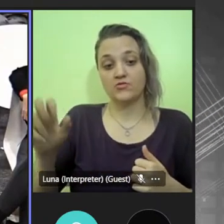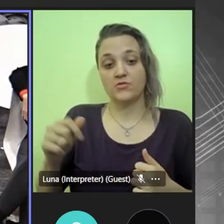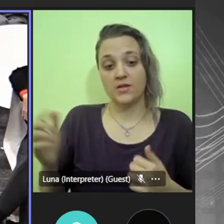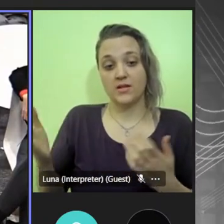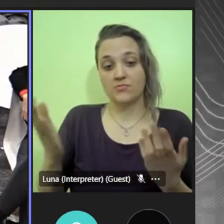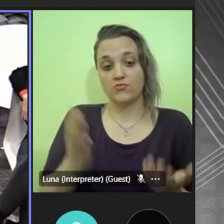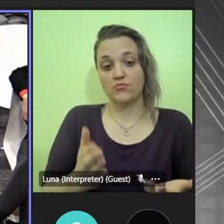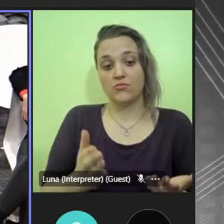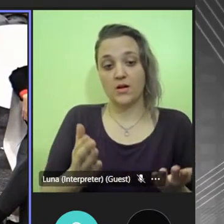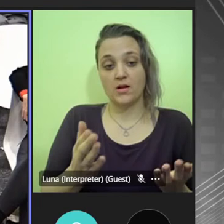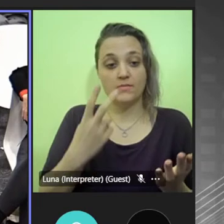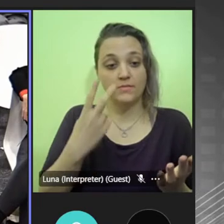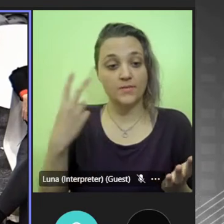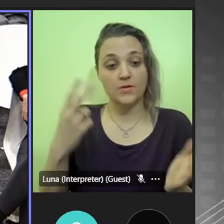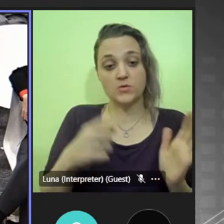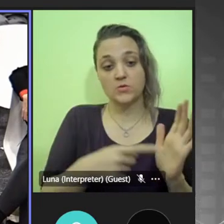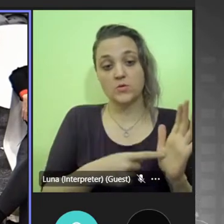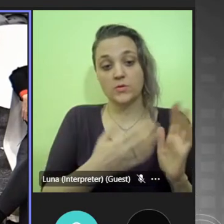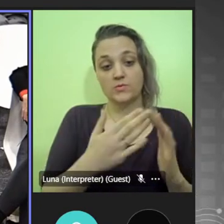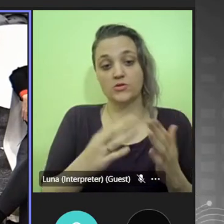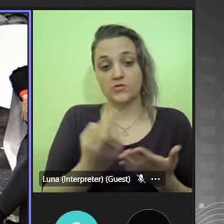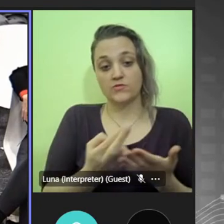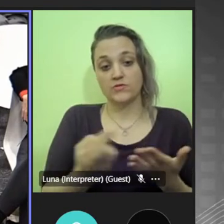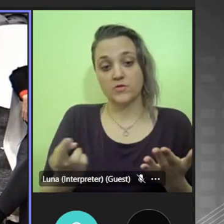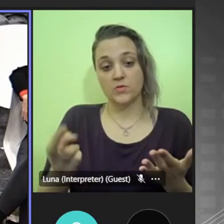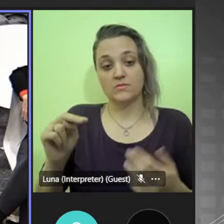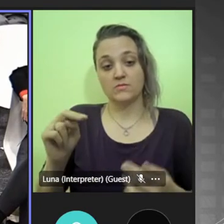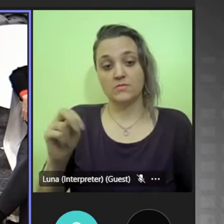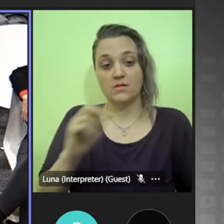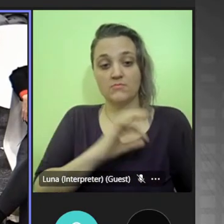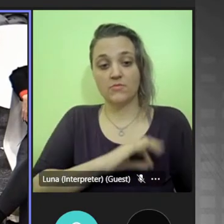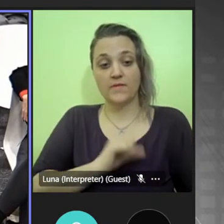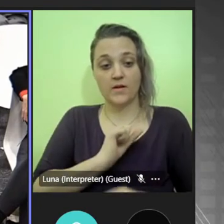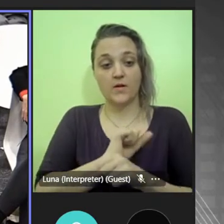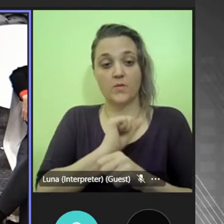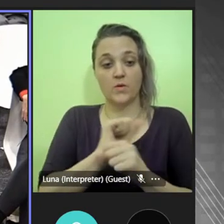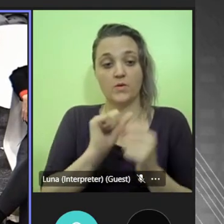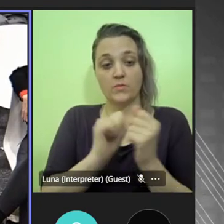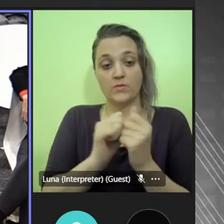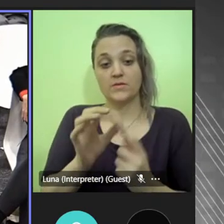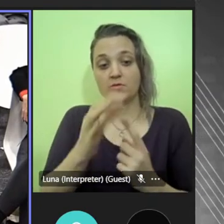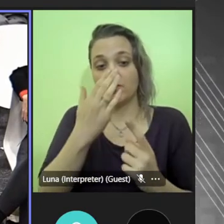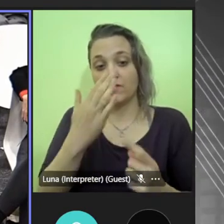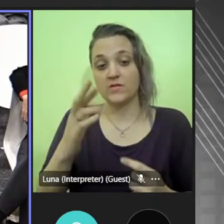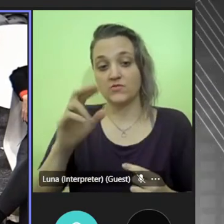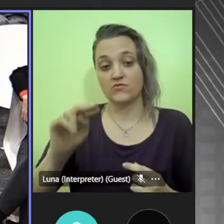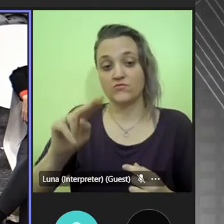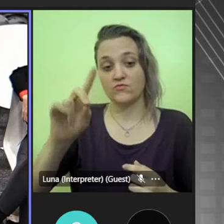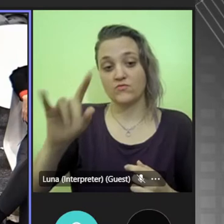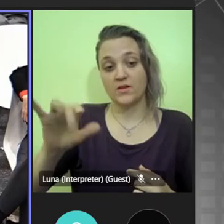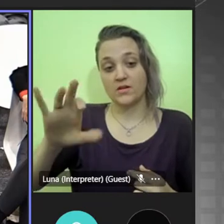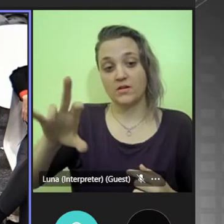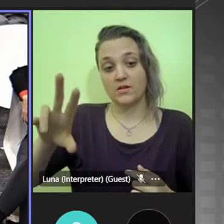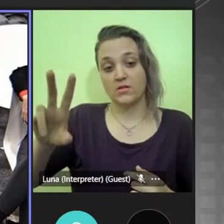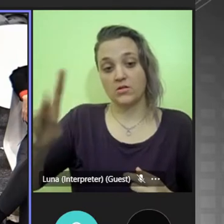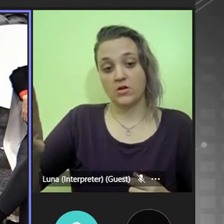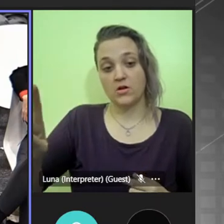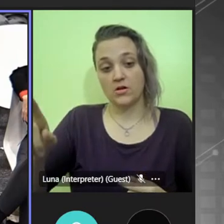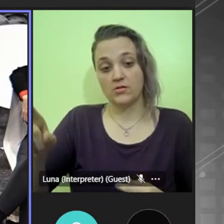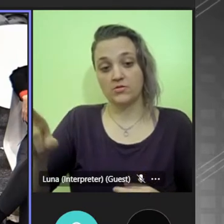I bought a little momento Community Resources and non-profit I work with special thanks to Randy Clark